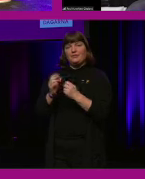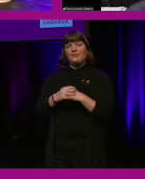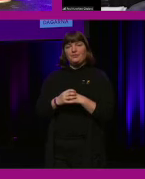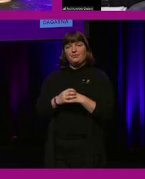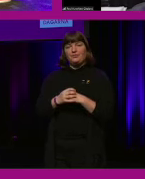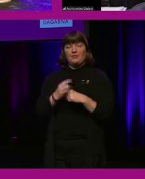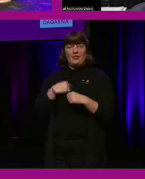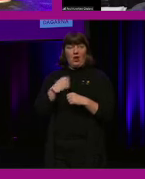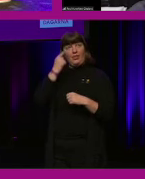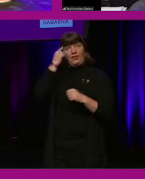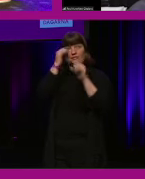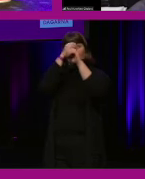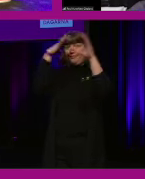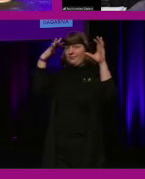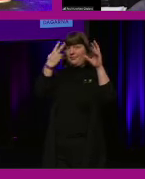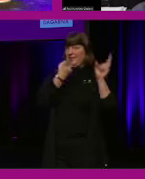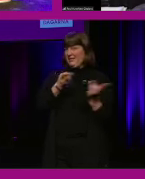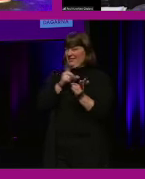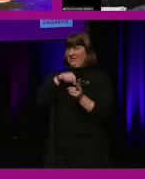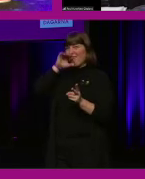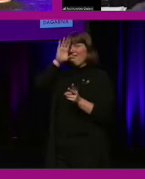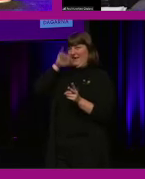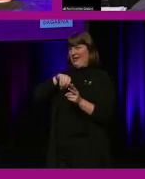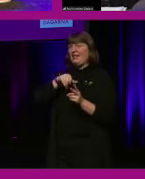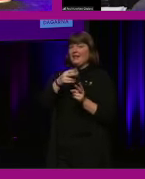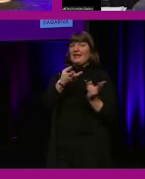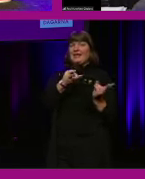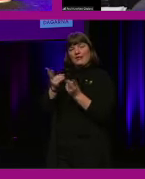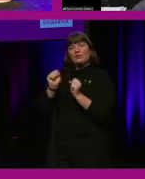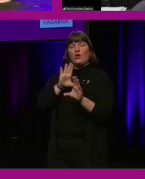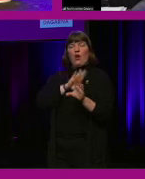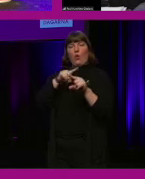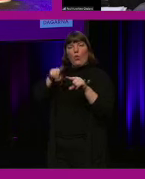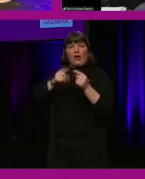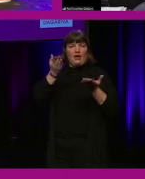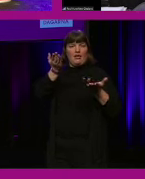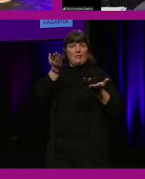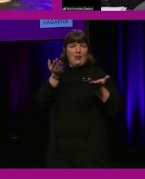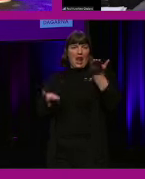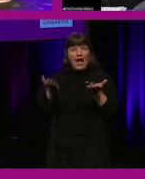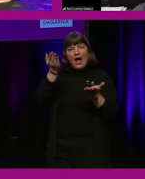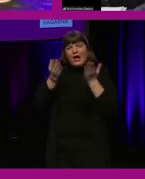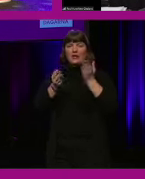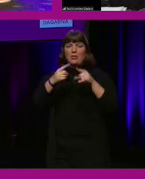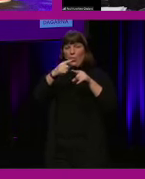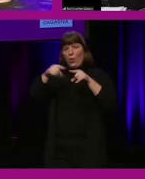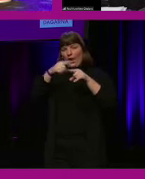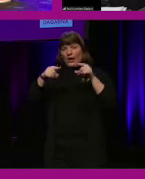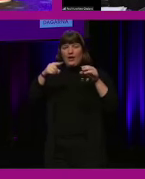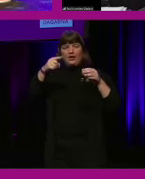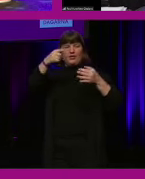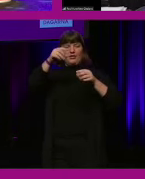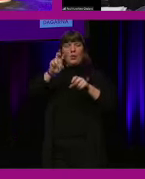Thriving democracy, as we all know, needs a set of checks and balances. Checks and